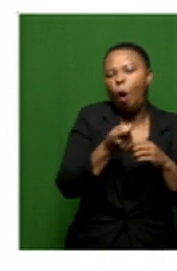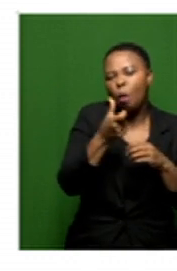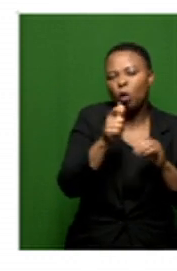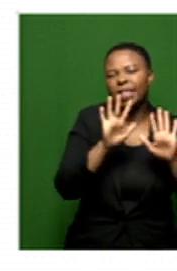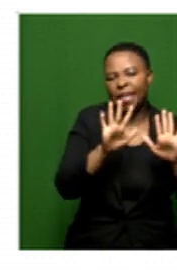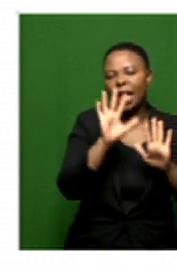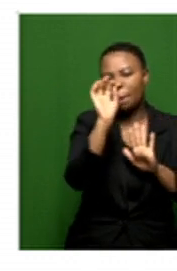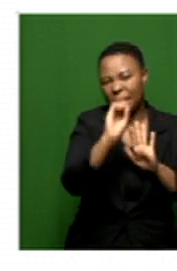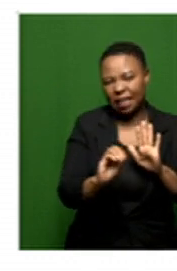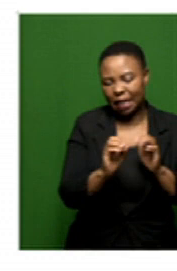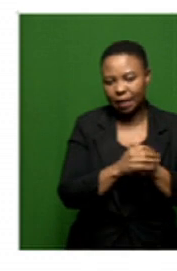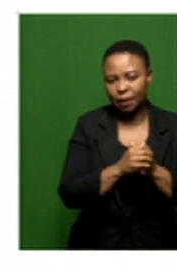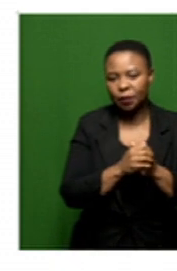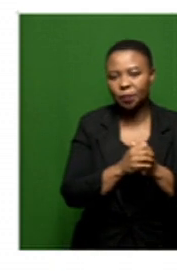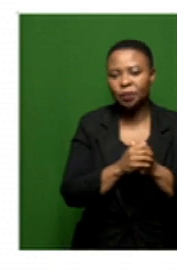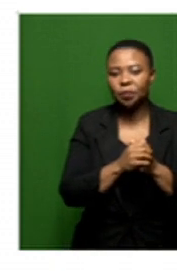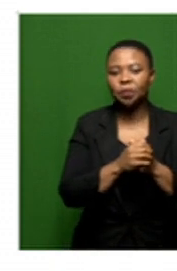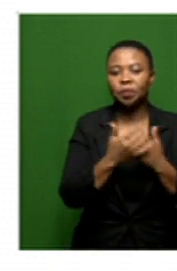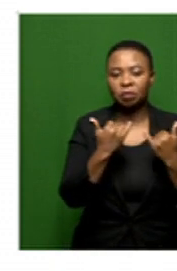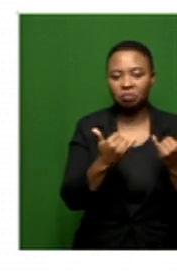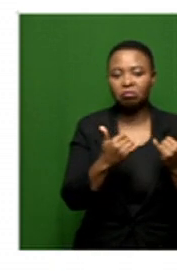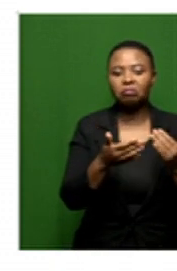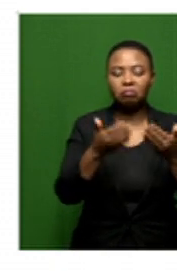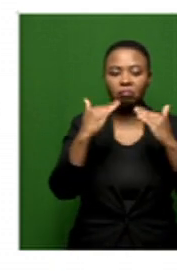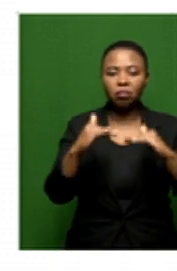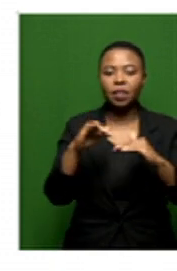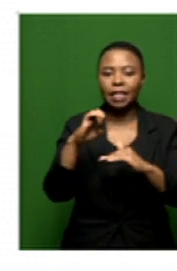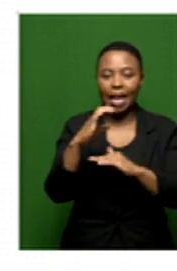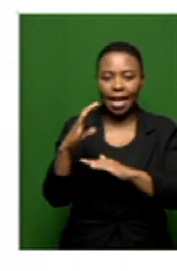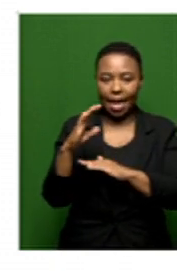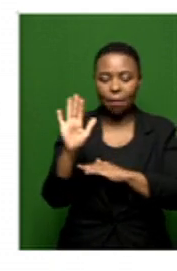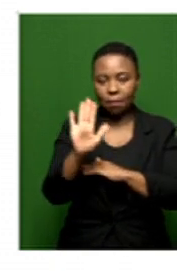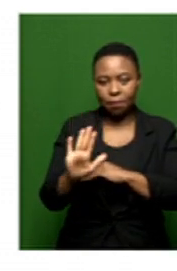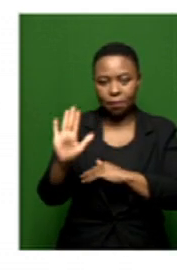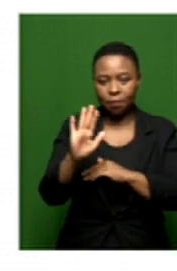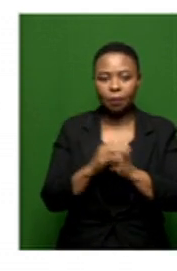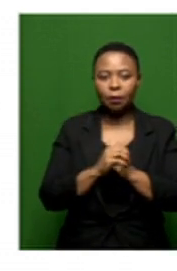there. Let's head back as we move in to the Eastern Cape.